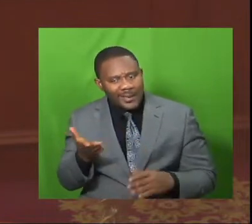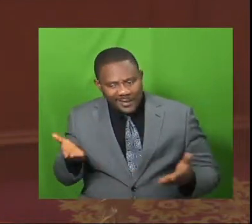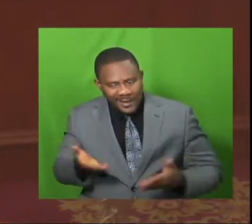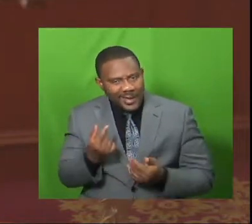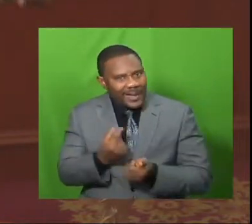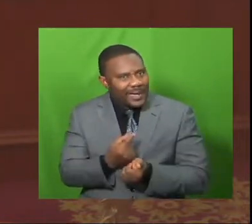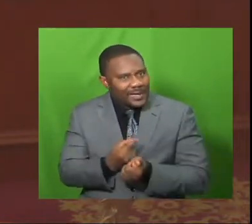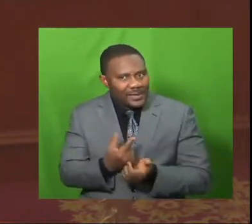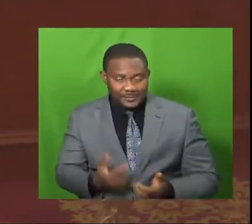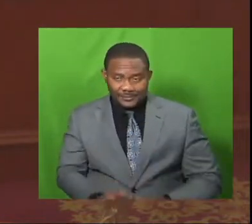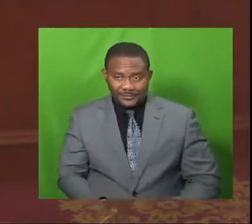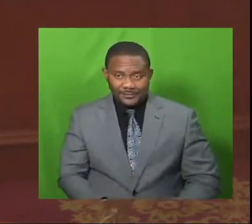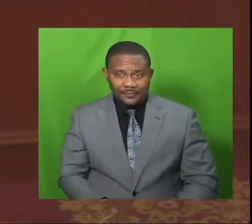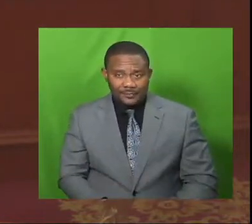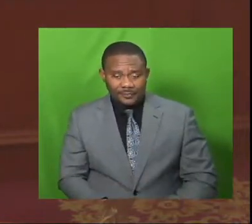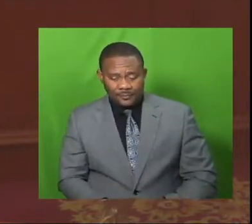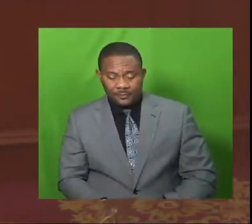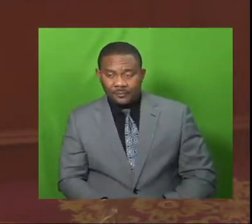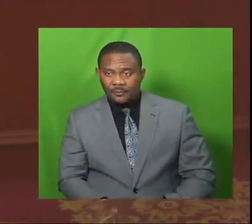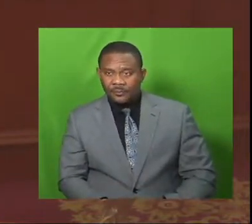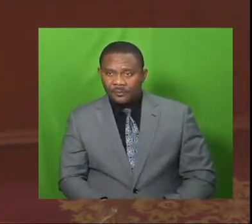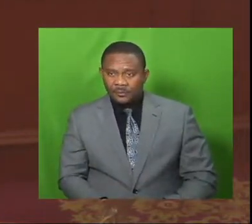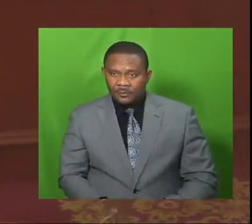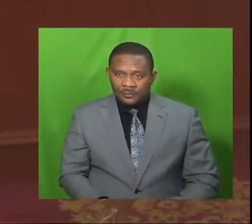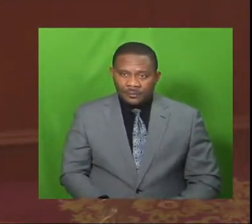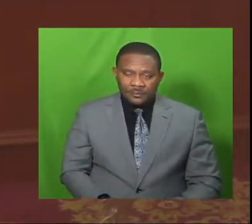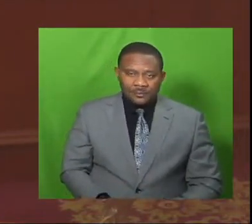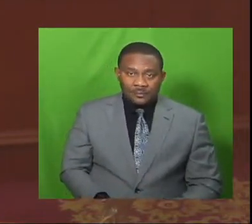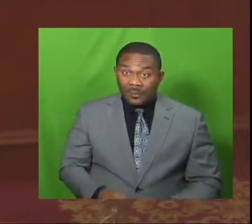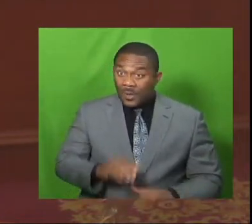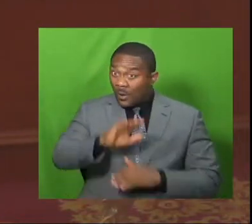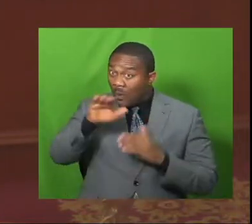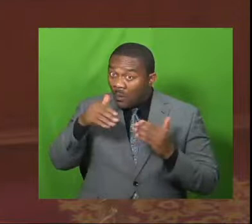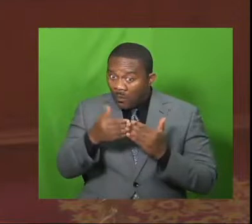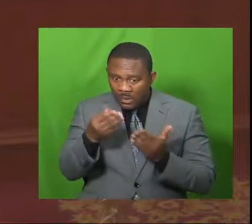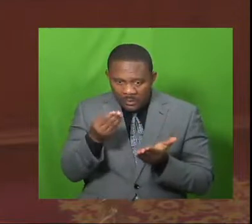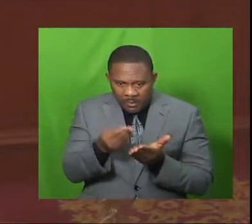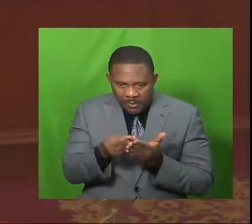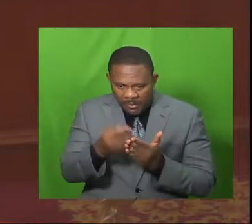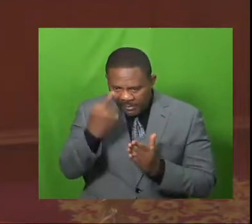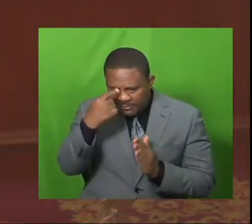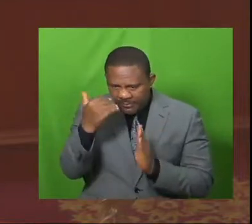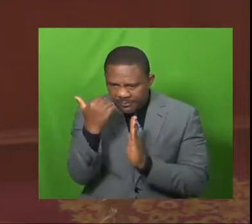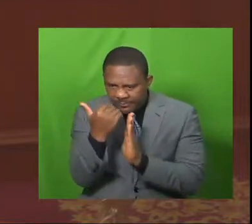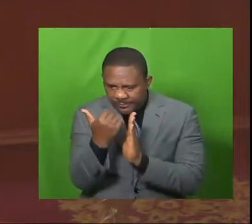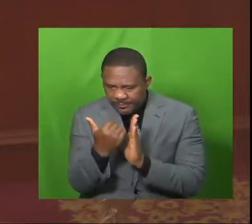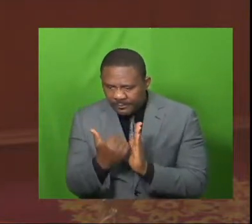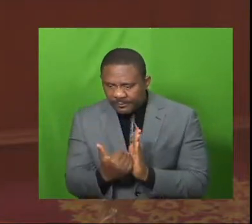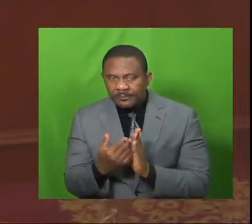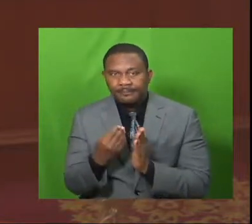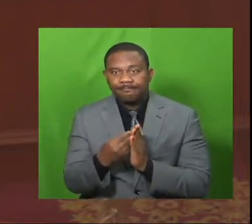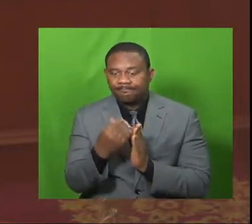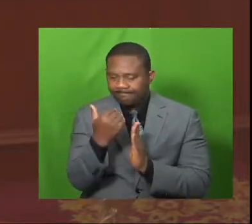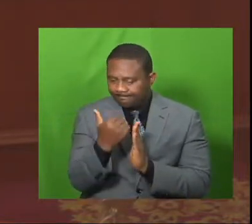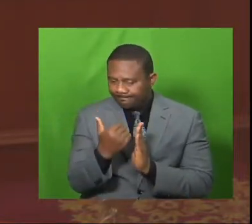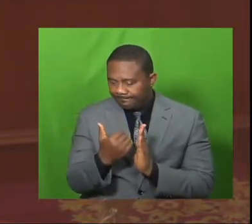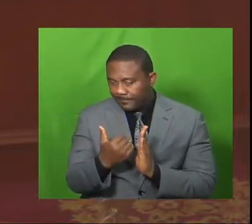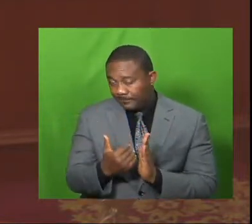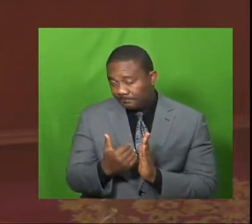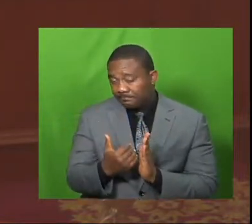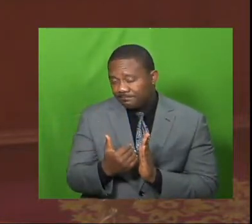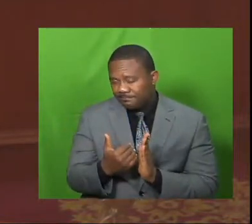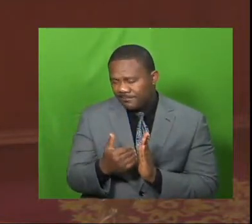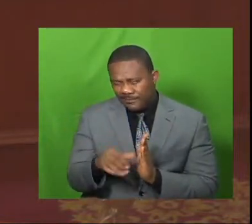that financed your budget fully, that gave you all the money that you need, and you didn't have to go to raise Eurobond